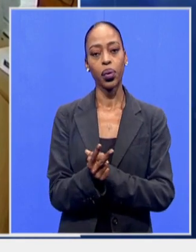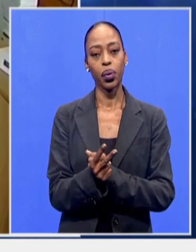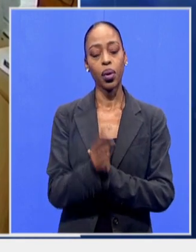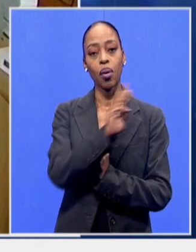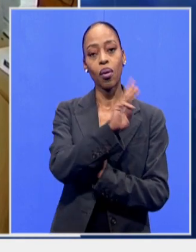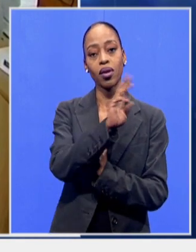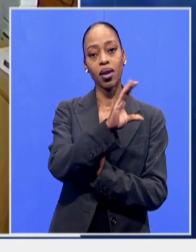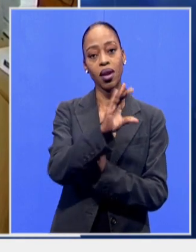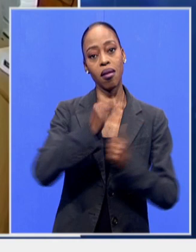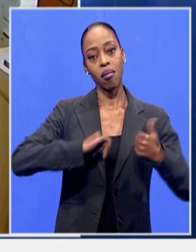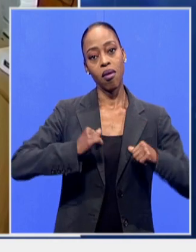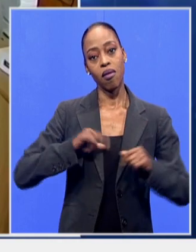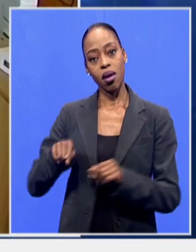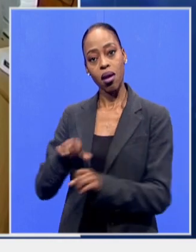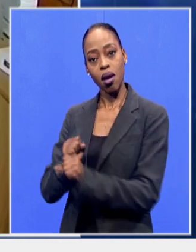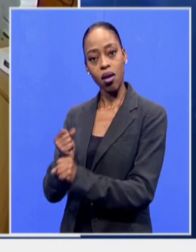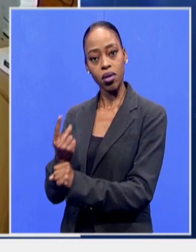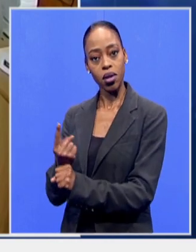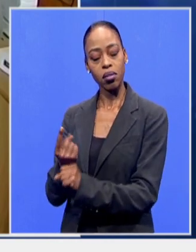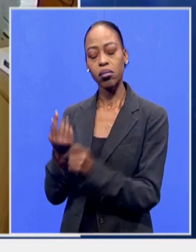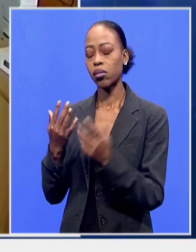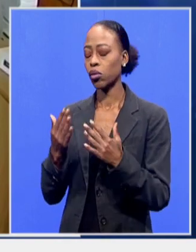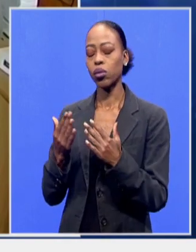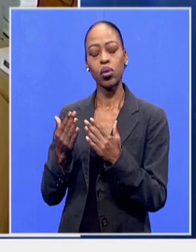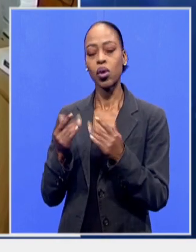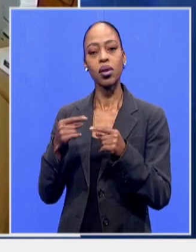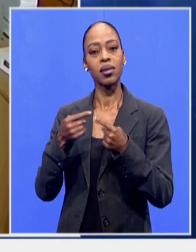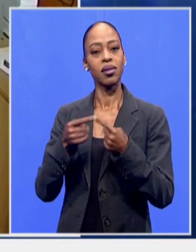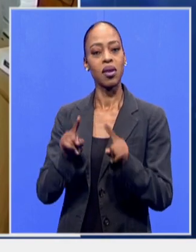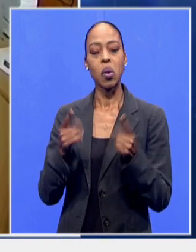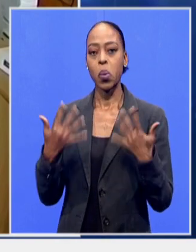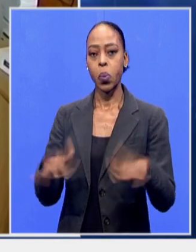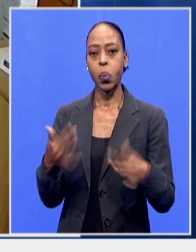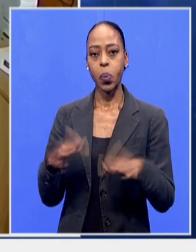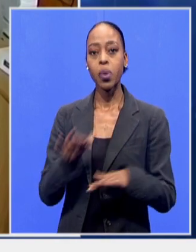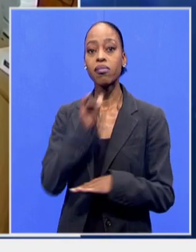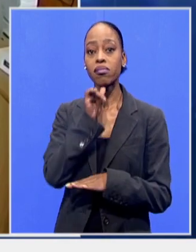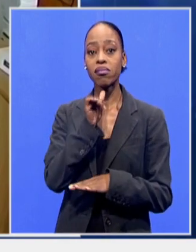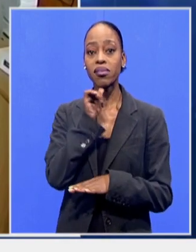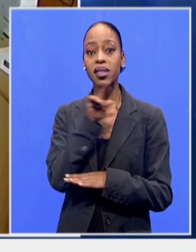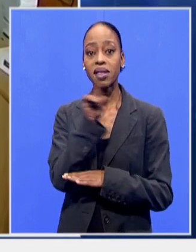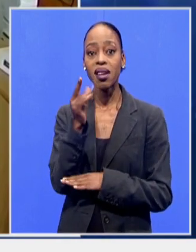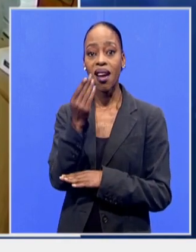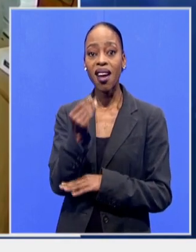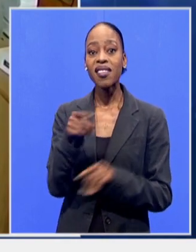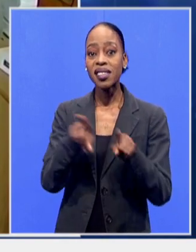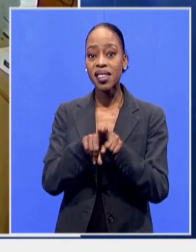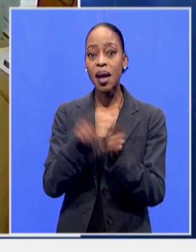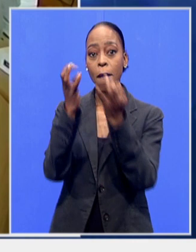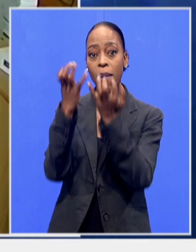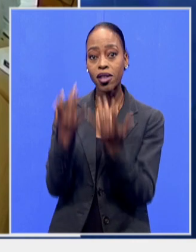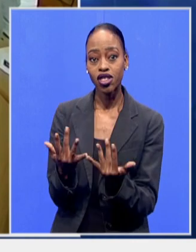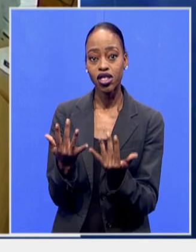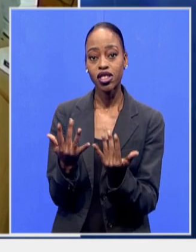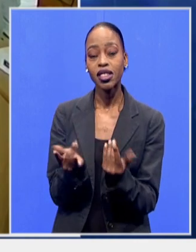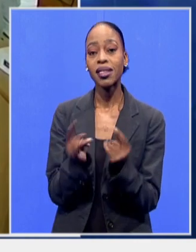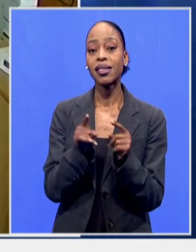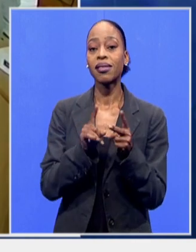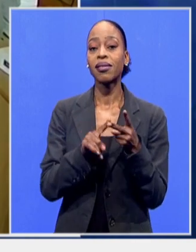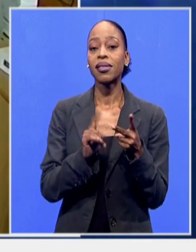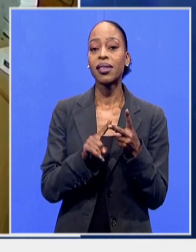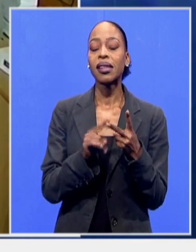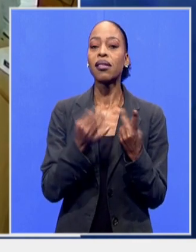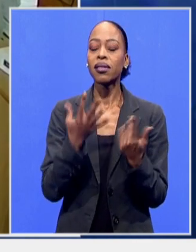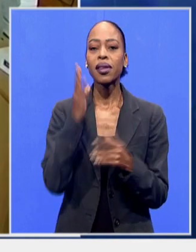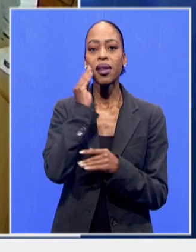Cape performance and Gauteng, you see a huge differential despite receiving basically the same financial allocation and roughly facing the